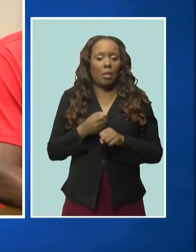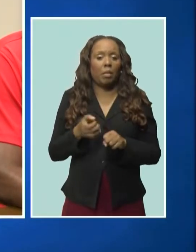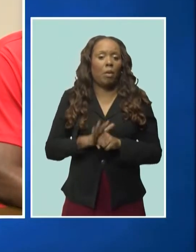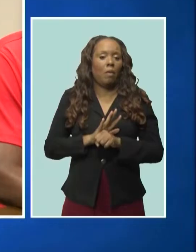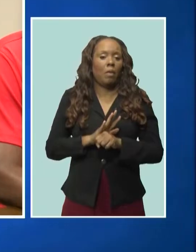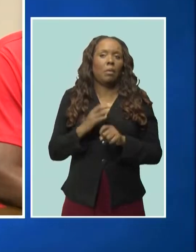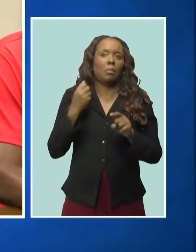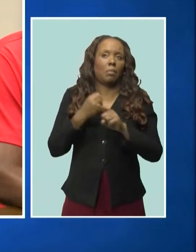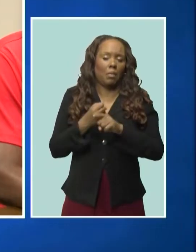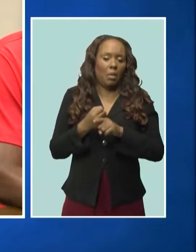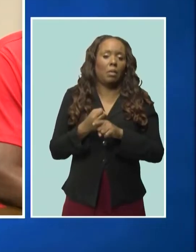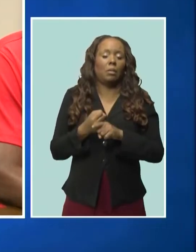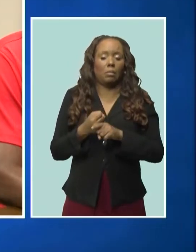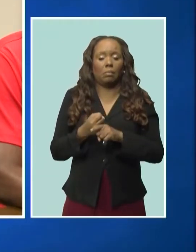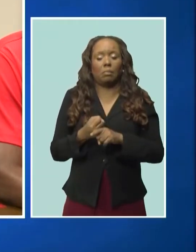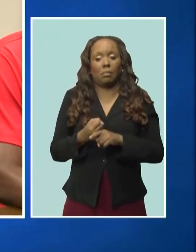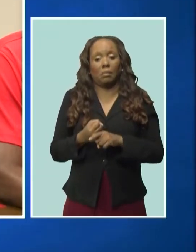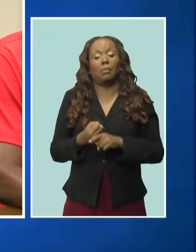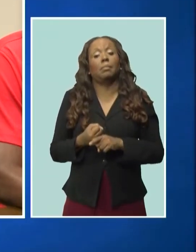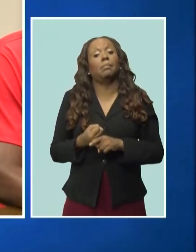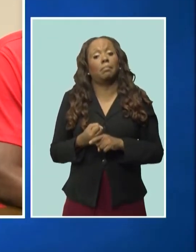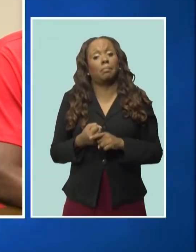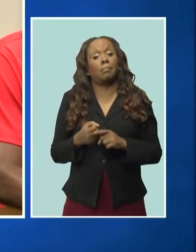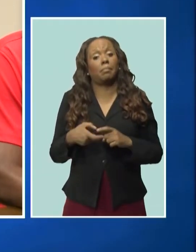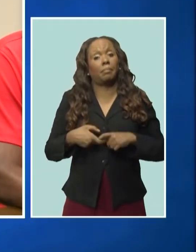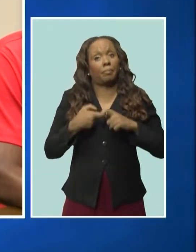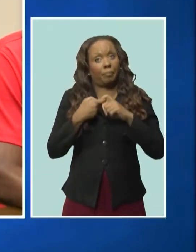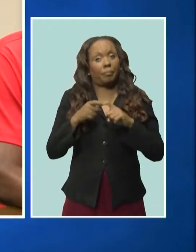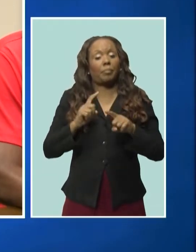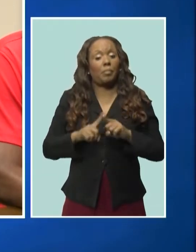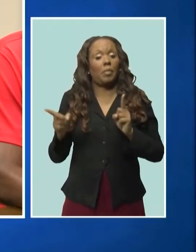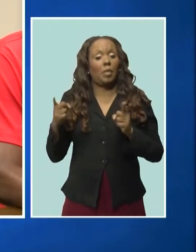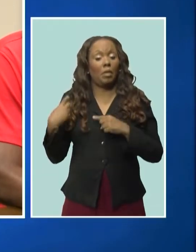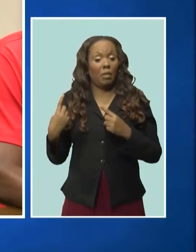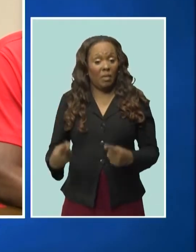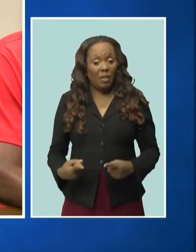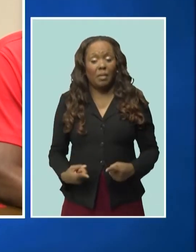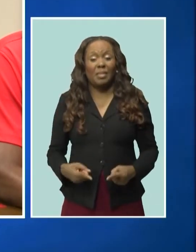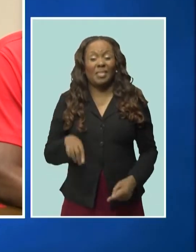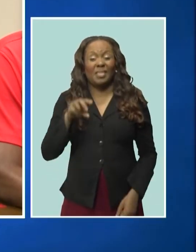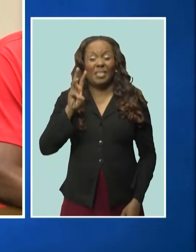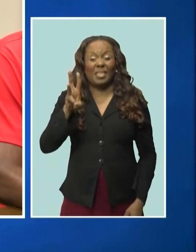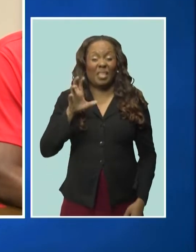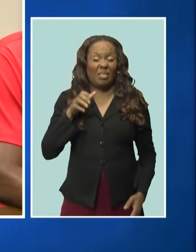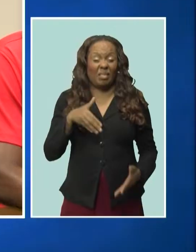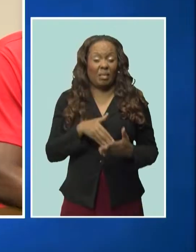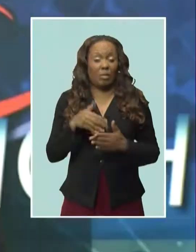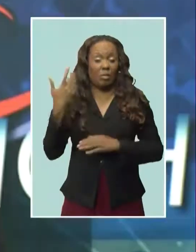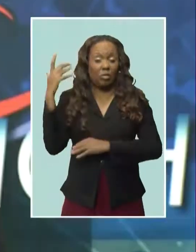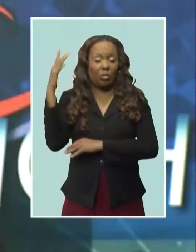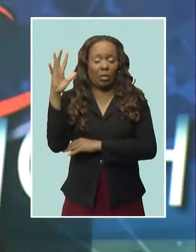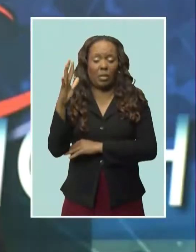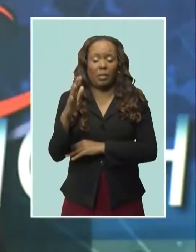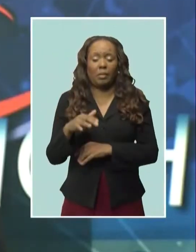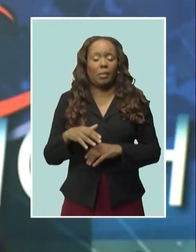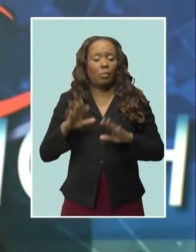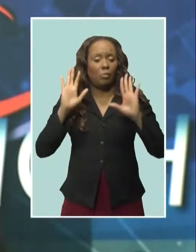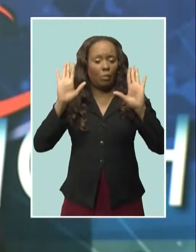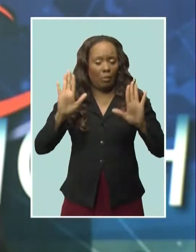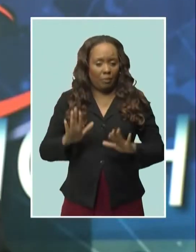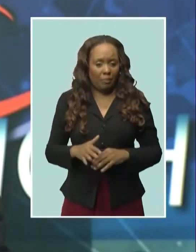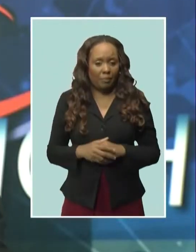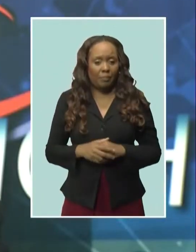say that I am pretty pleased with the almost 600,000 trees that we have planted thus far.